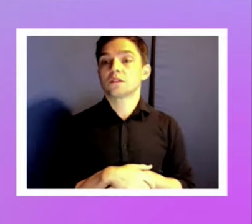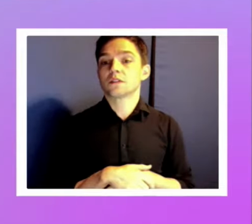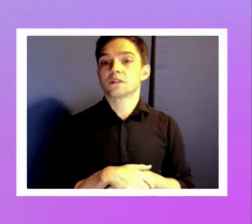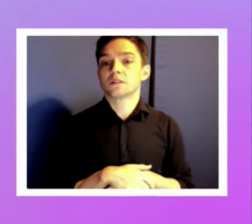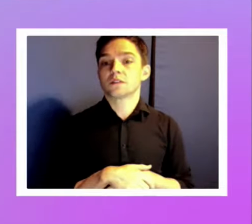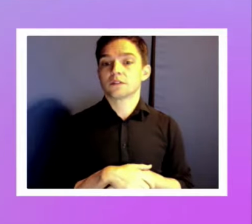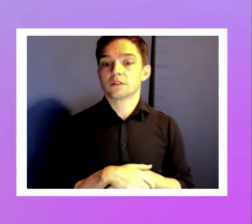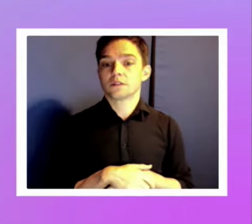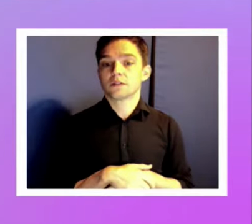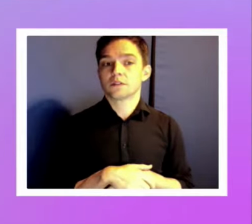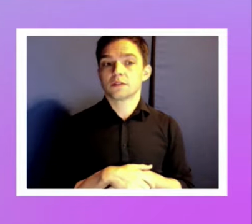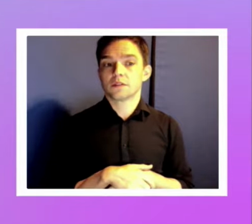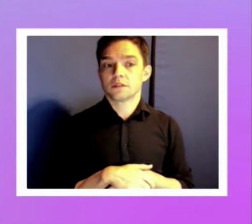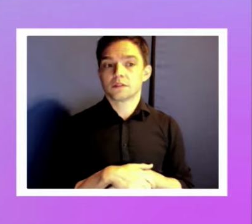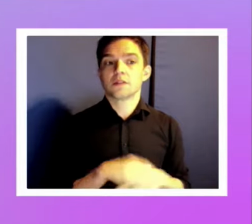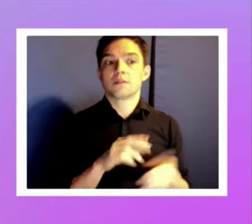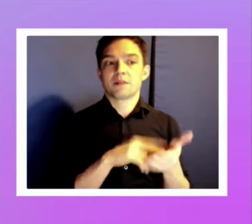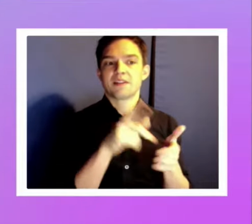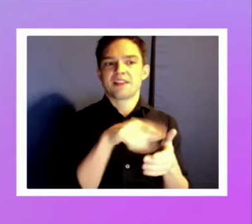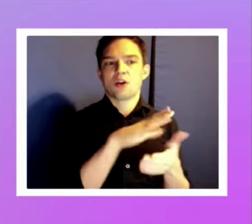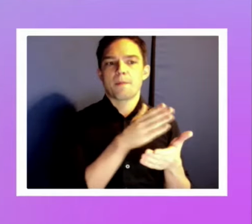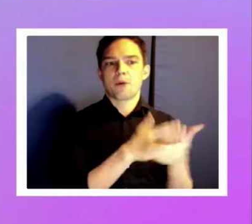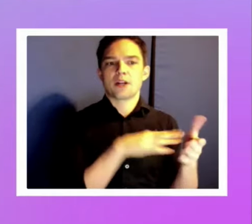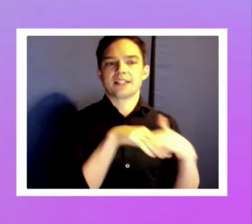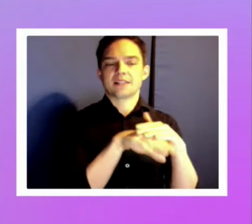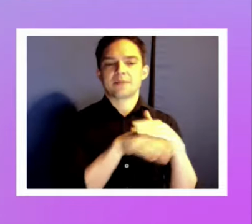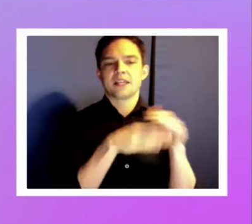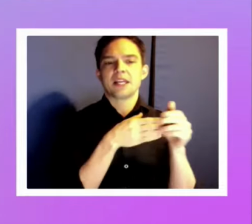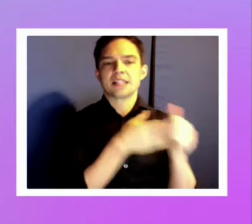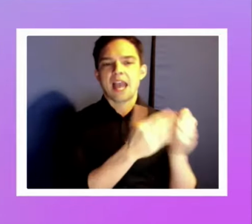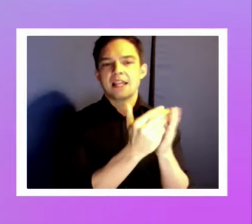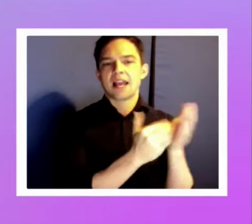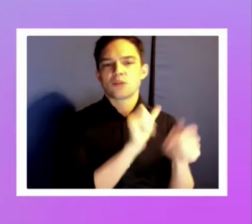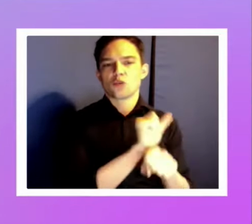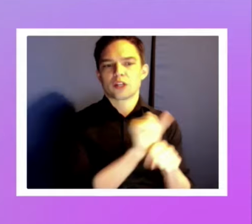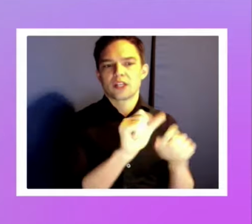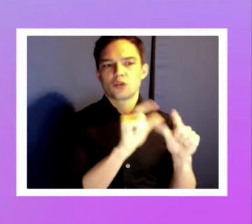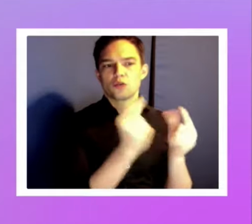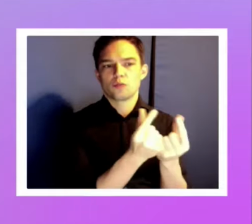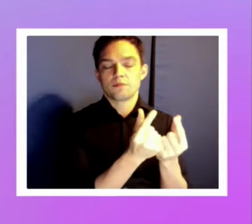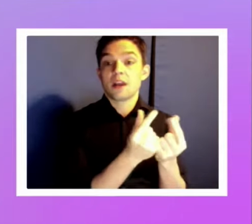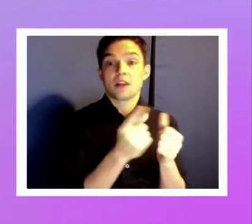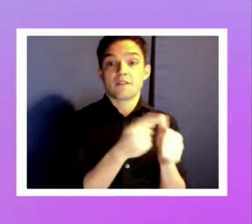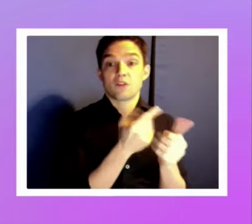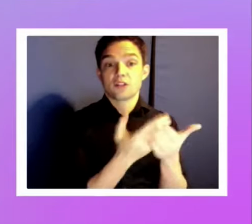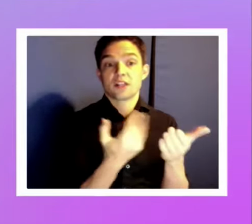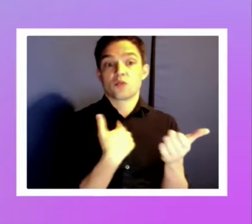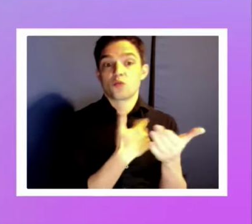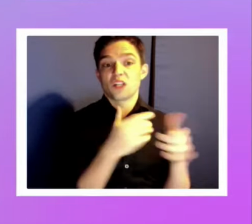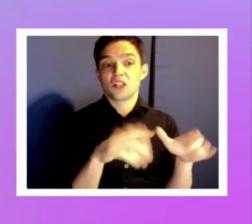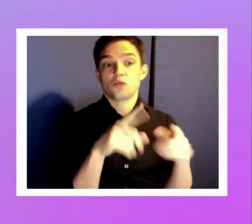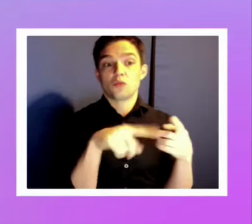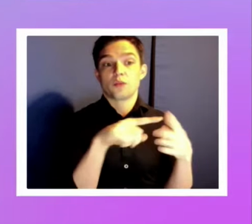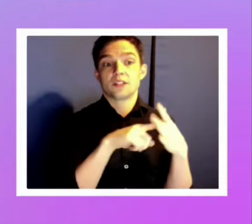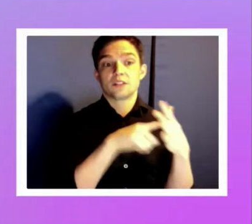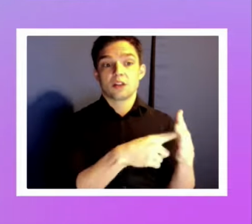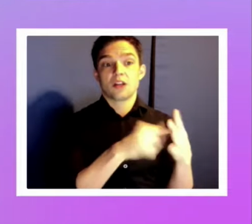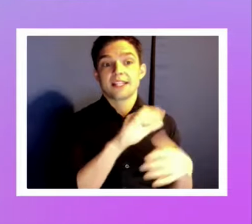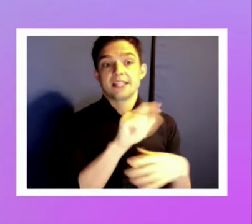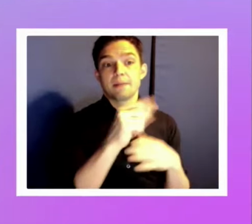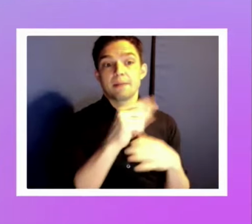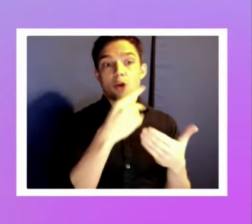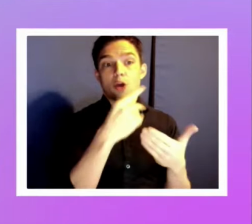mentioned this earlier, they are part of the Accessibility Guidelines Working Group. And the first thing we did when we started this ACT